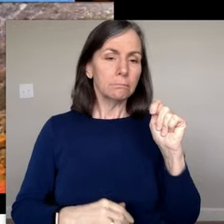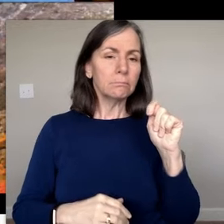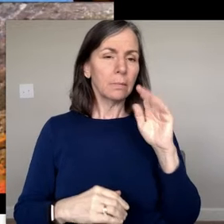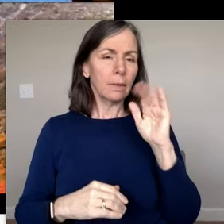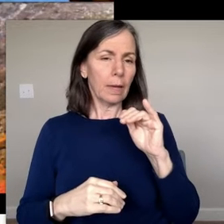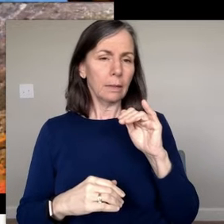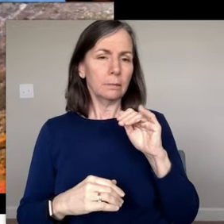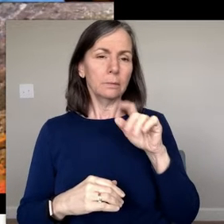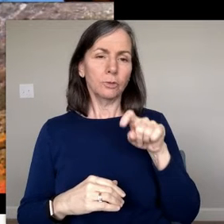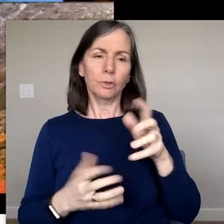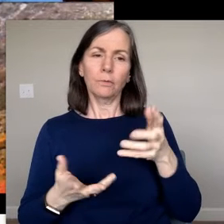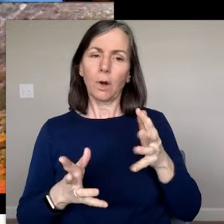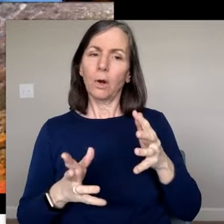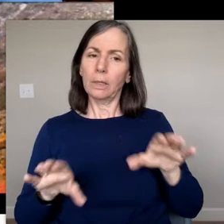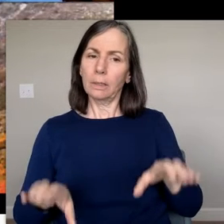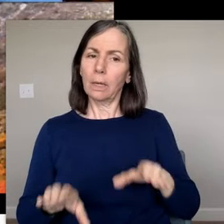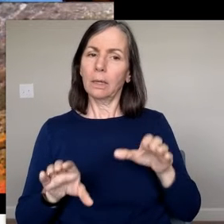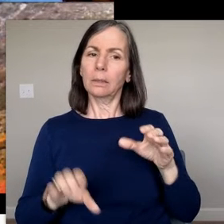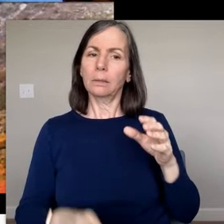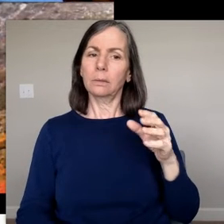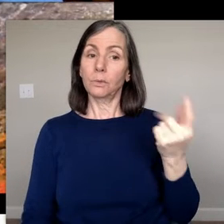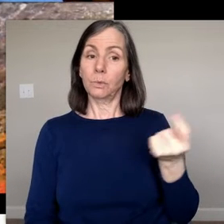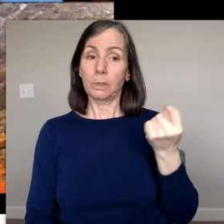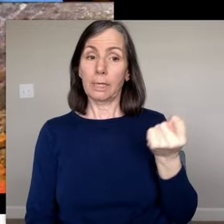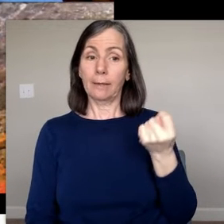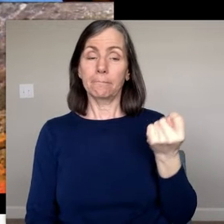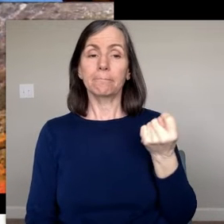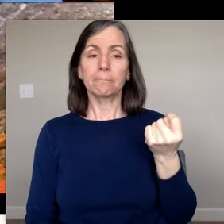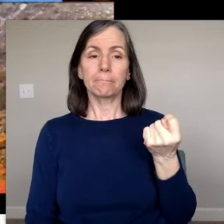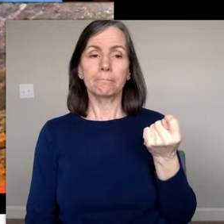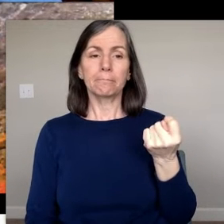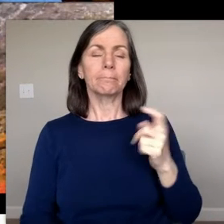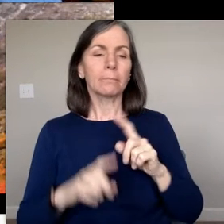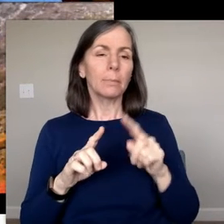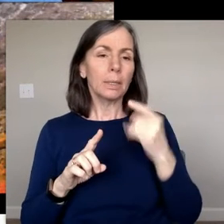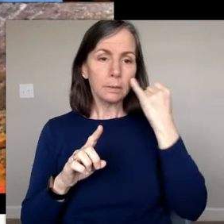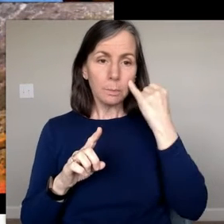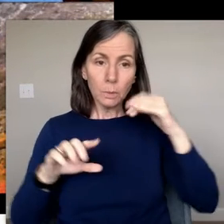those are things that you should have already done on Tuesday, but if you did